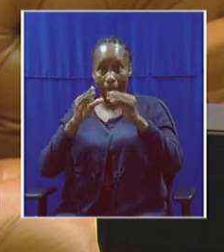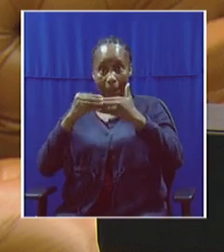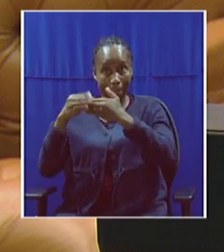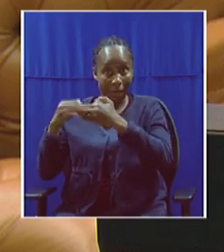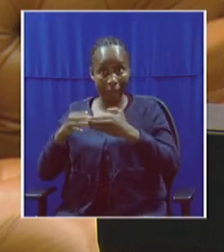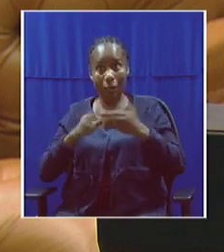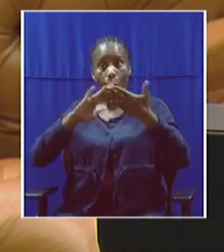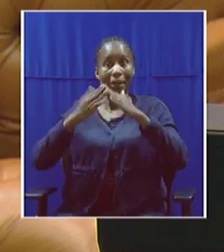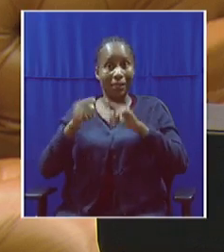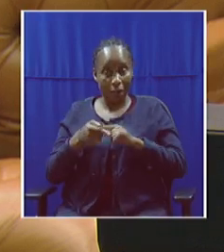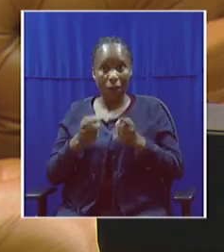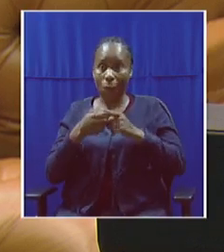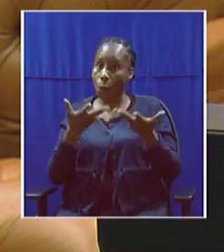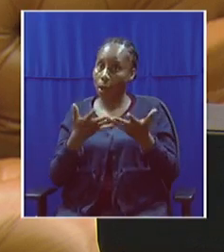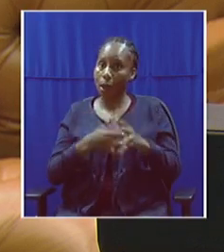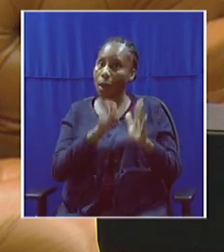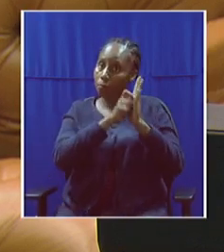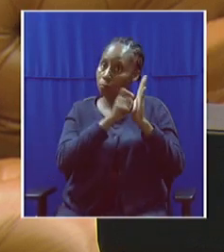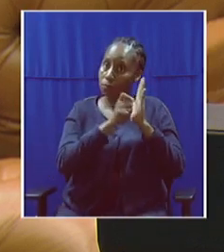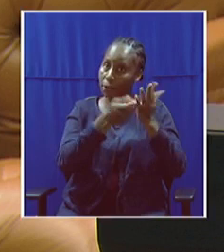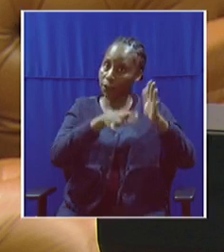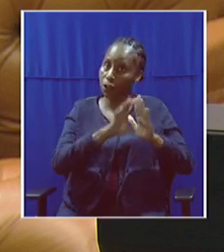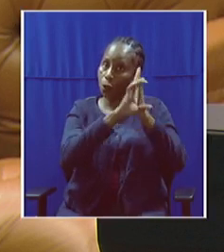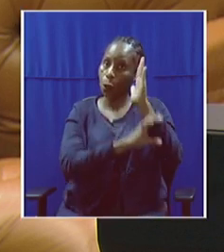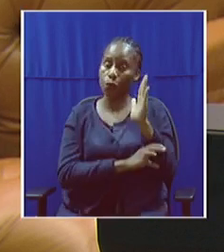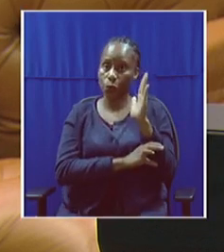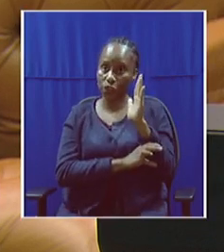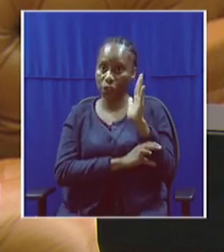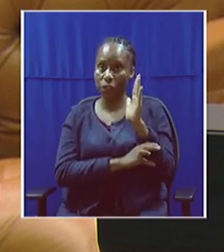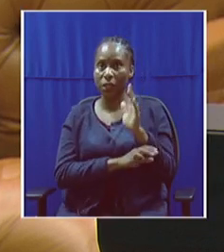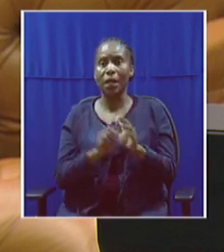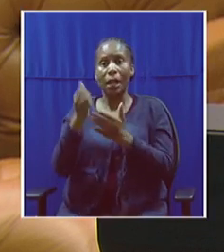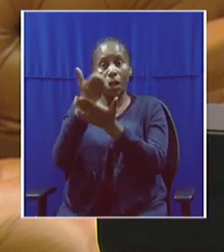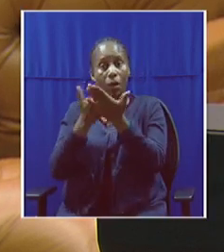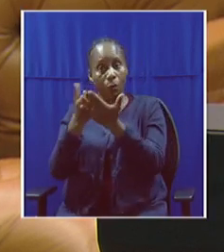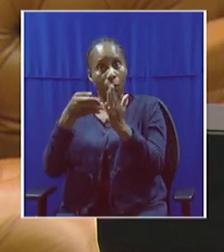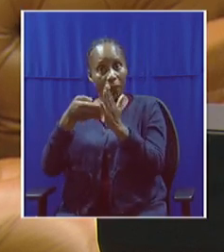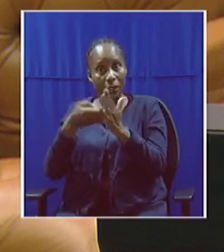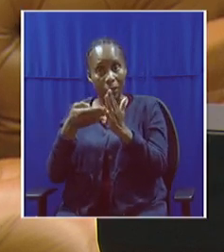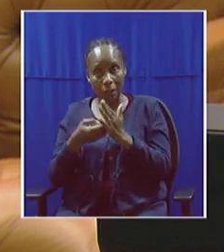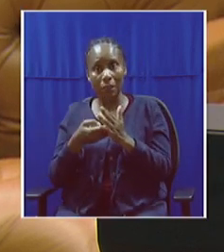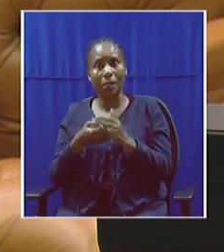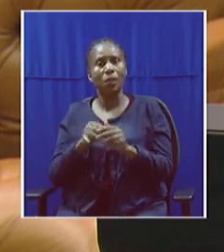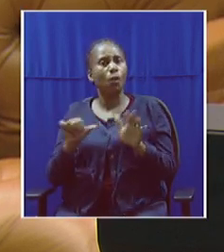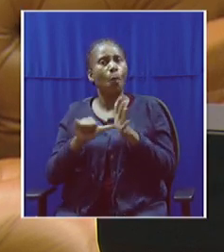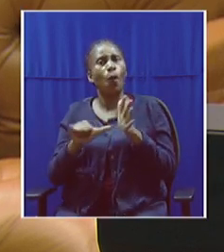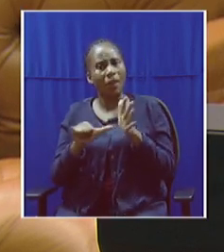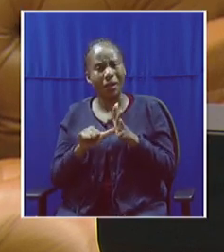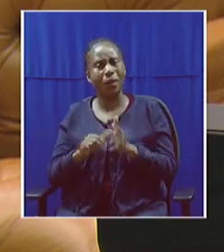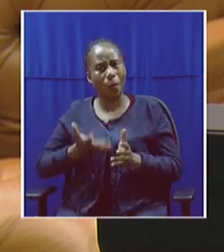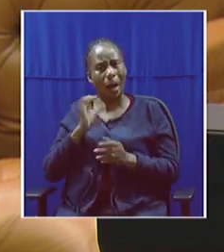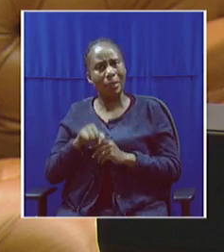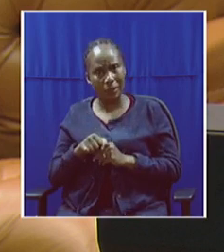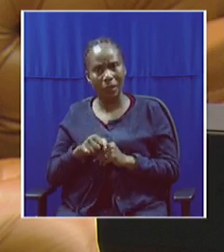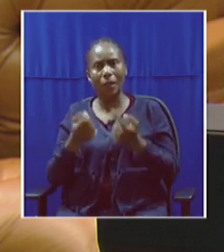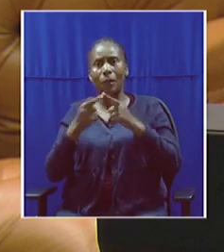written Constitution whilst economic viability of these entities is essential and desirable the ultimate measure